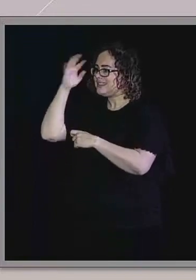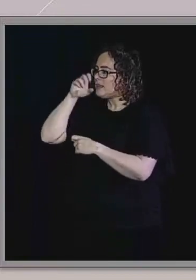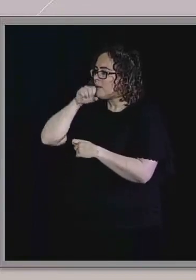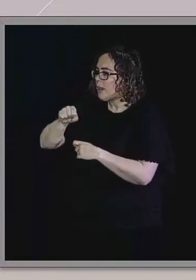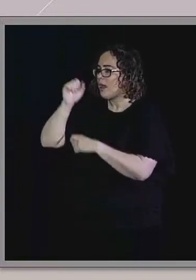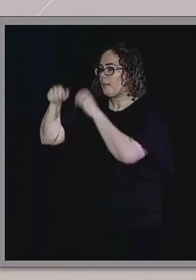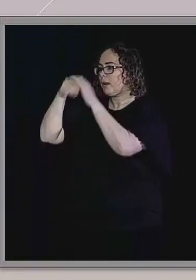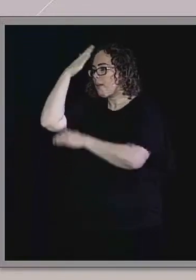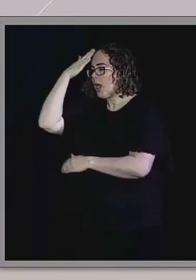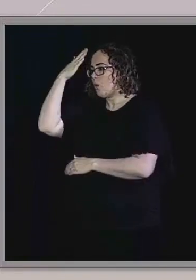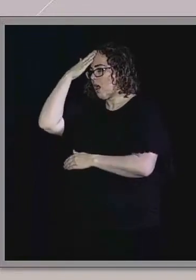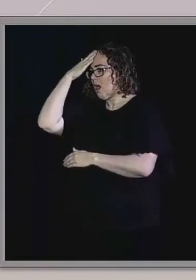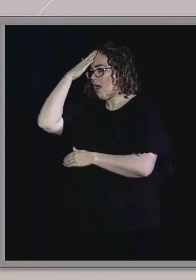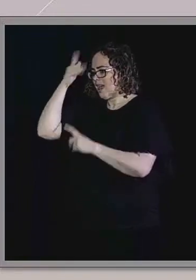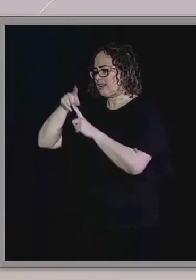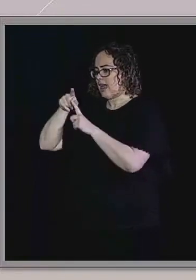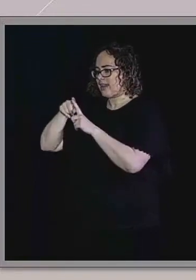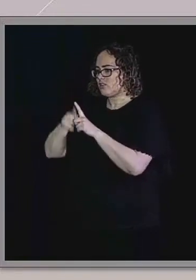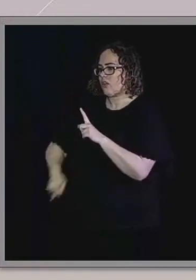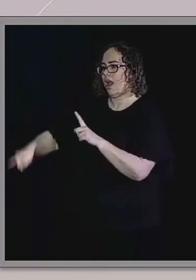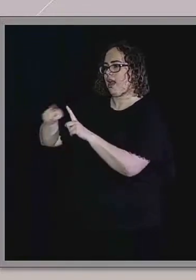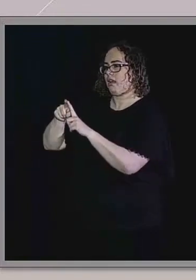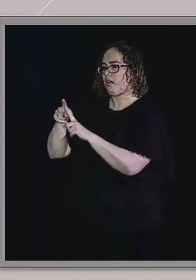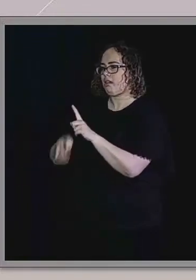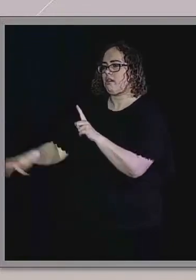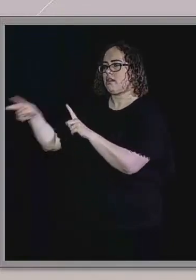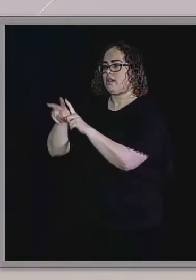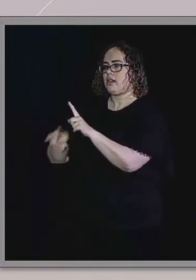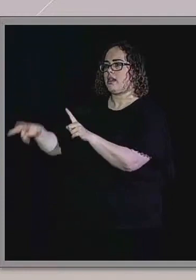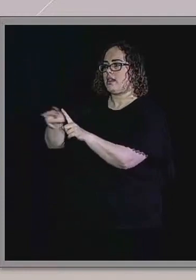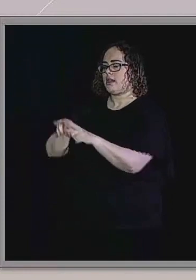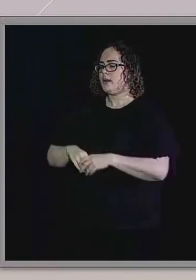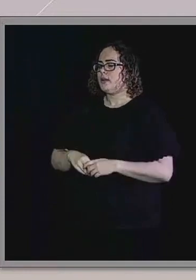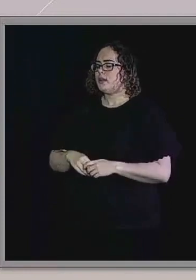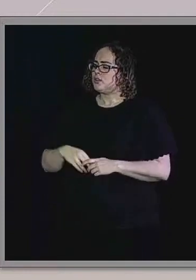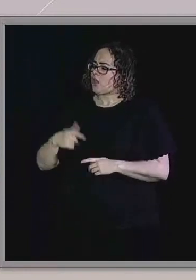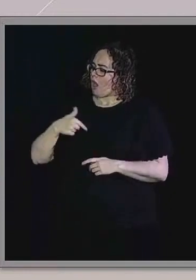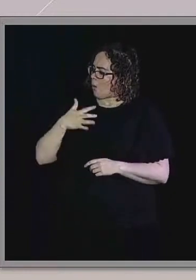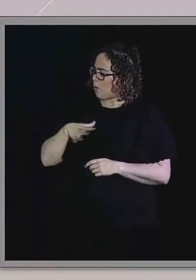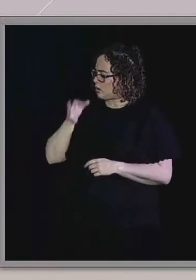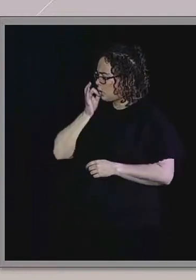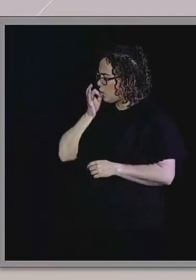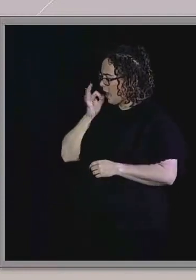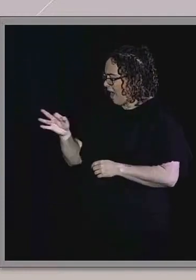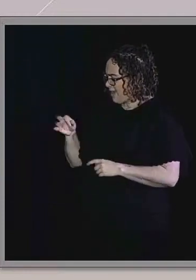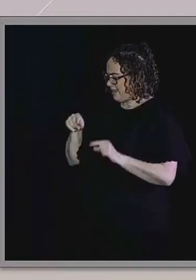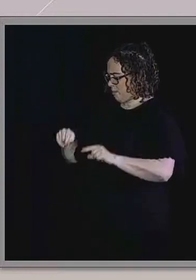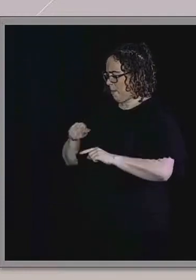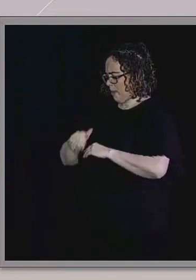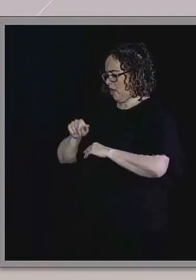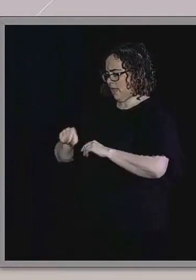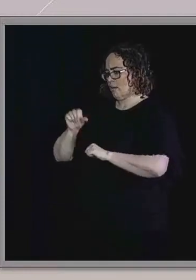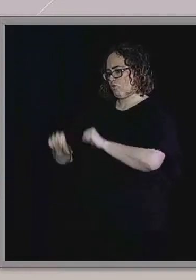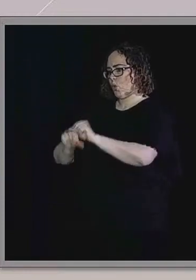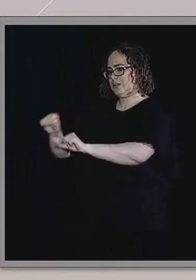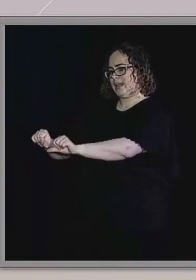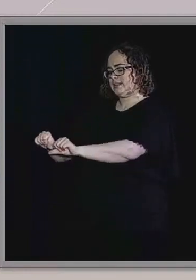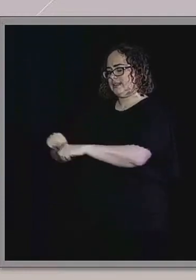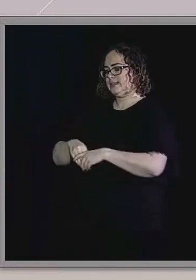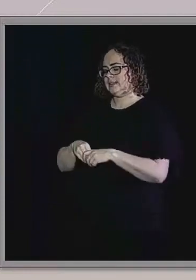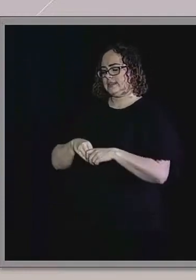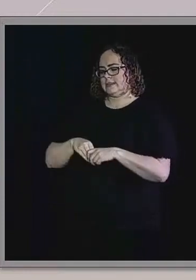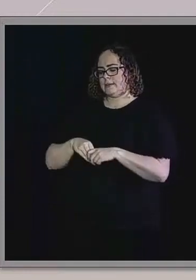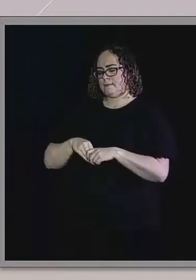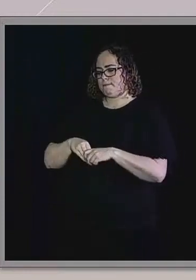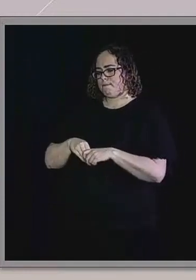and action between the story you two tell. So I want to ask about the process of this. How have you